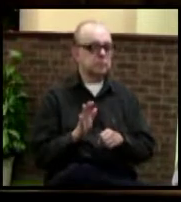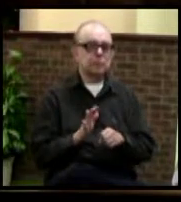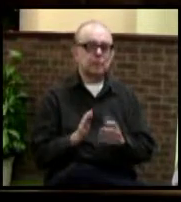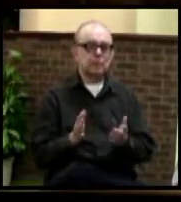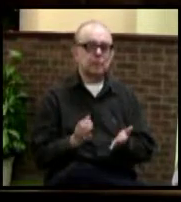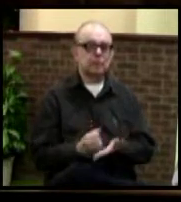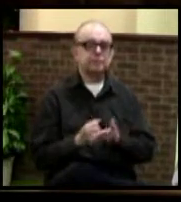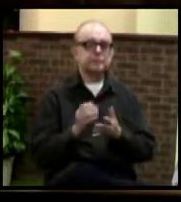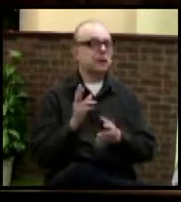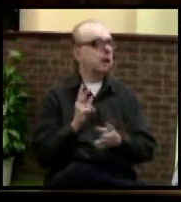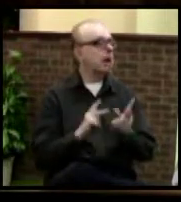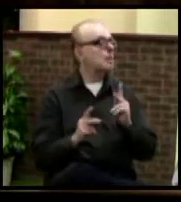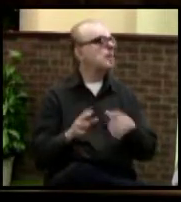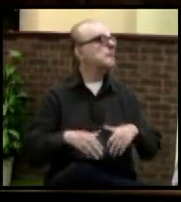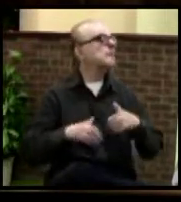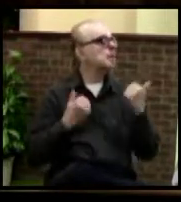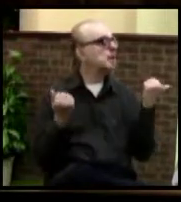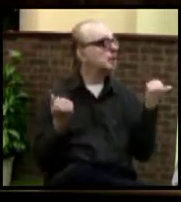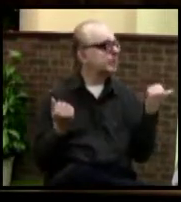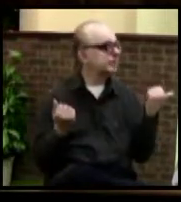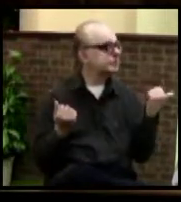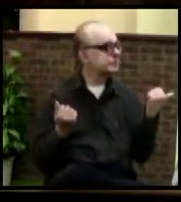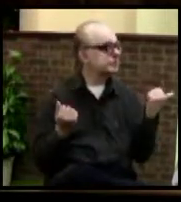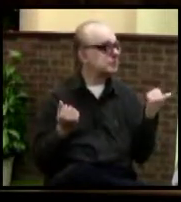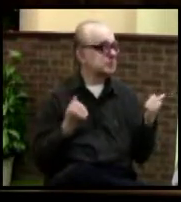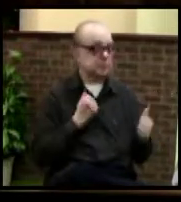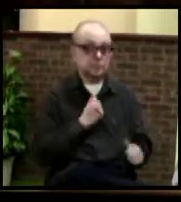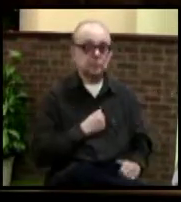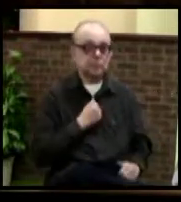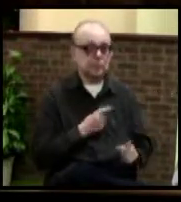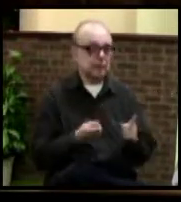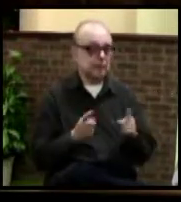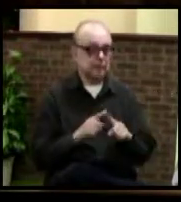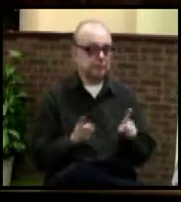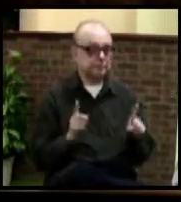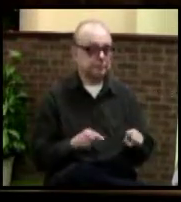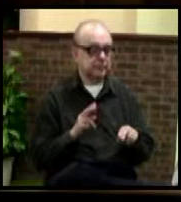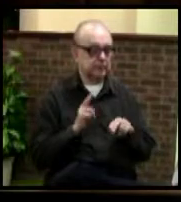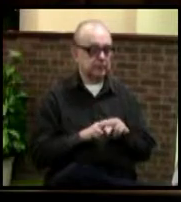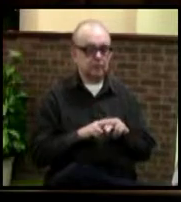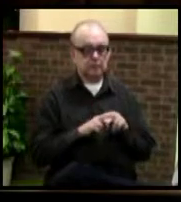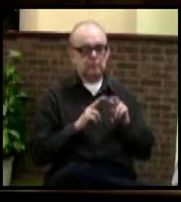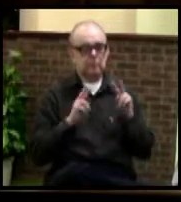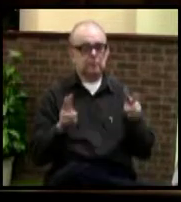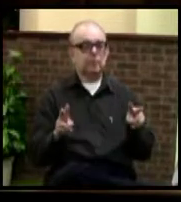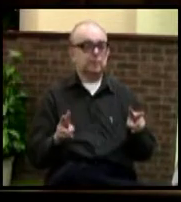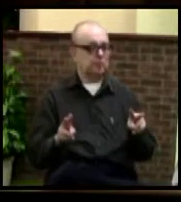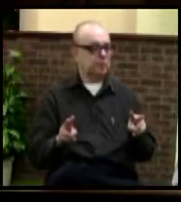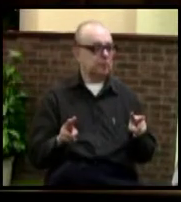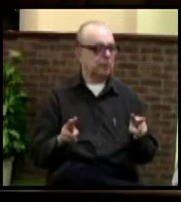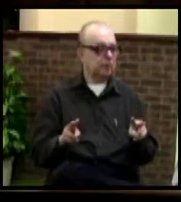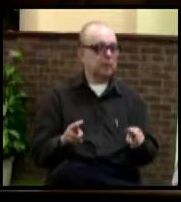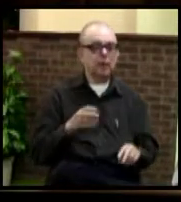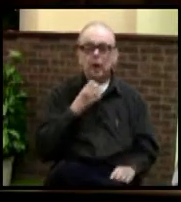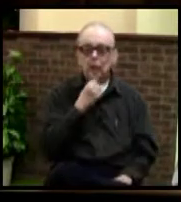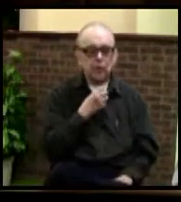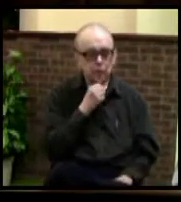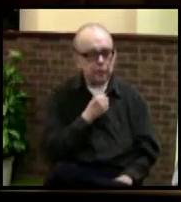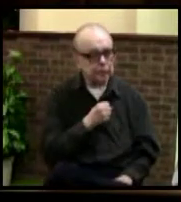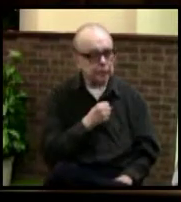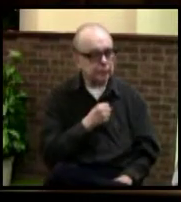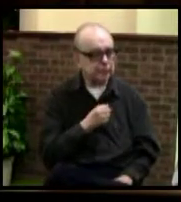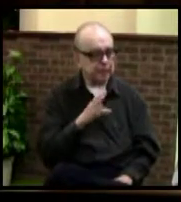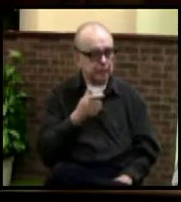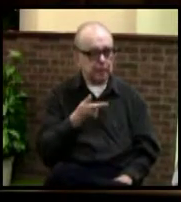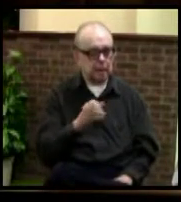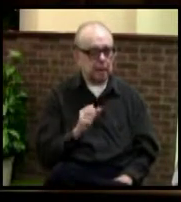to make people, to help people to live? I mean, I'm sorry, but when I'm sitting there looking at a gallon of orange juice that's